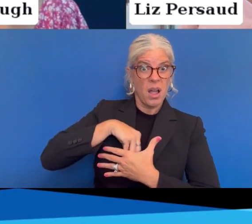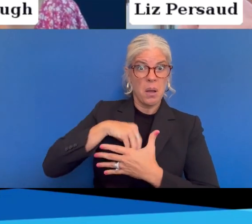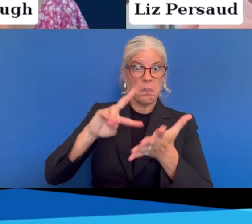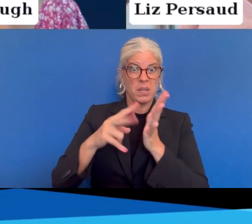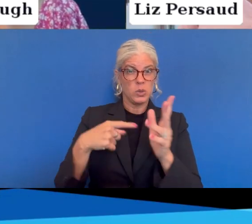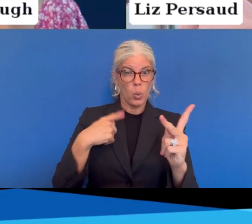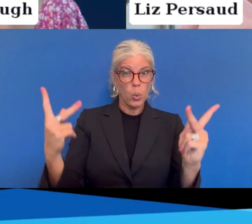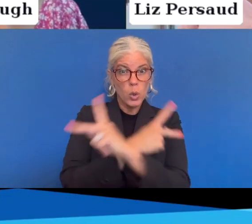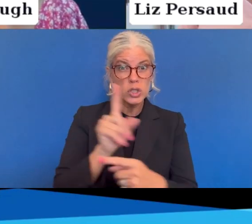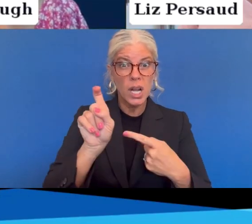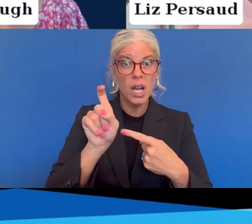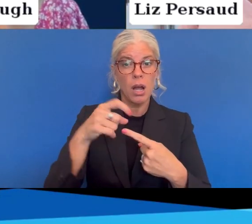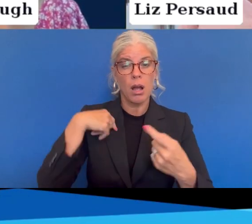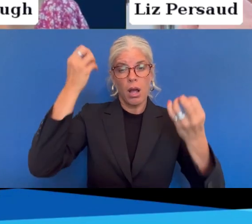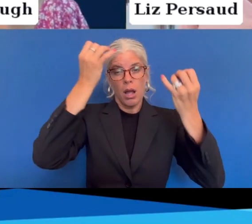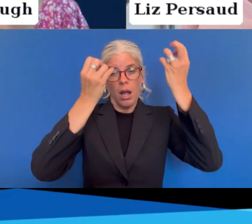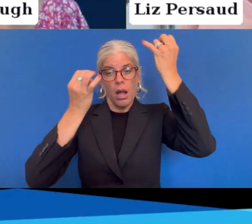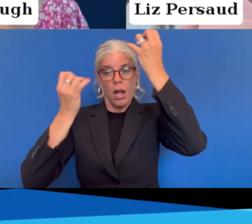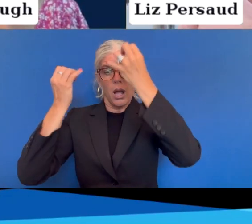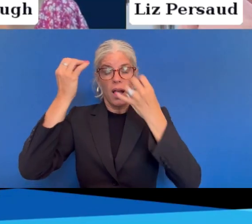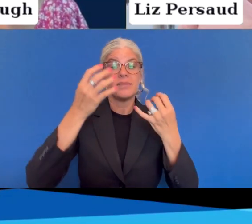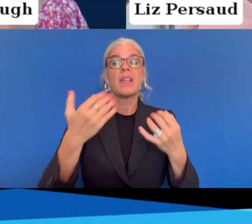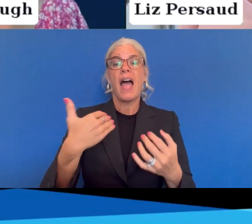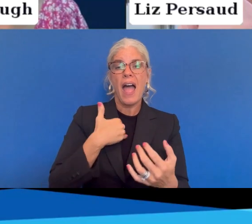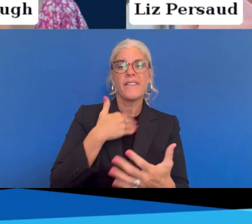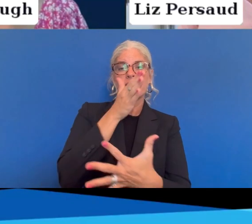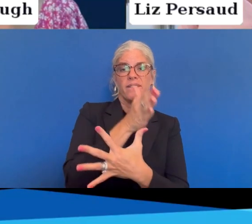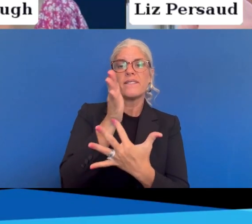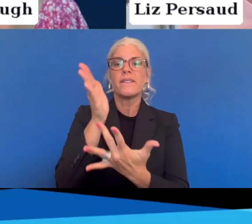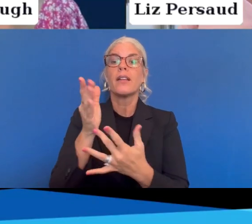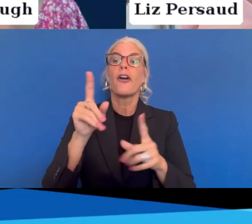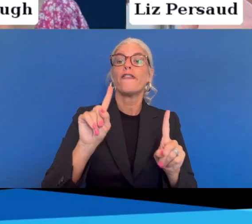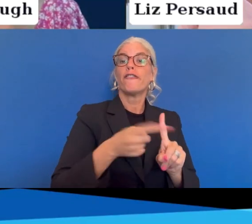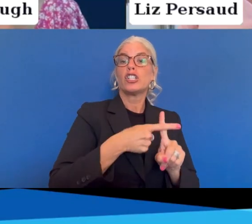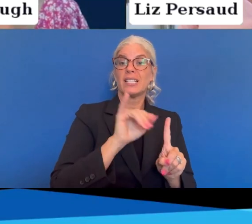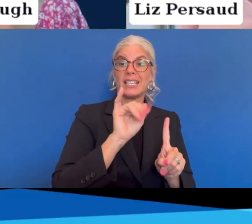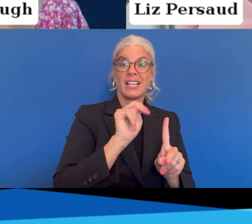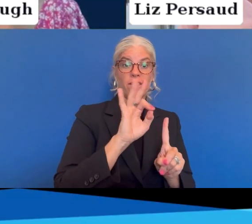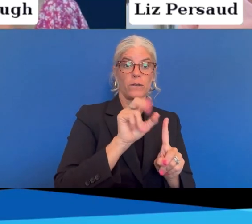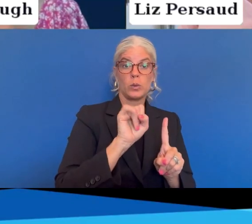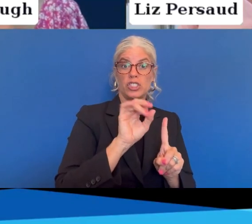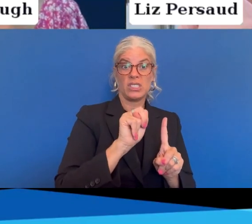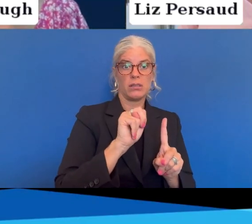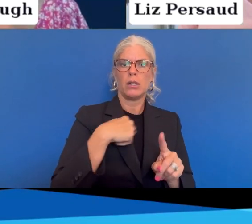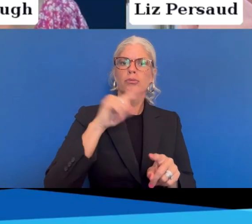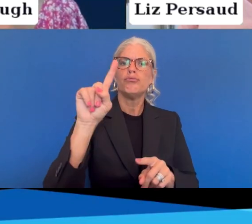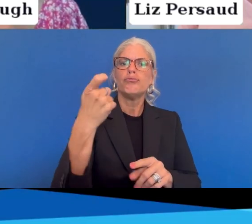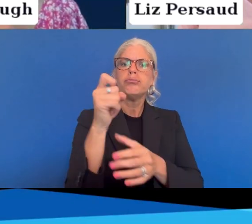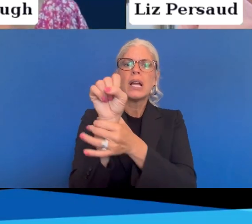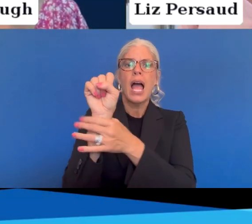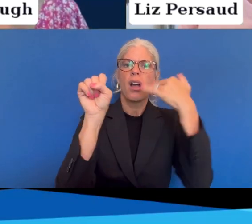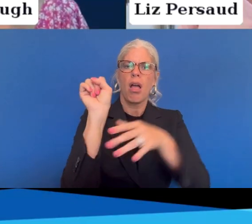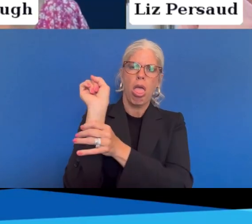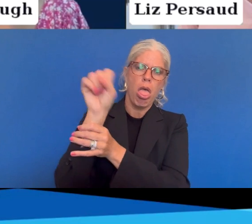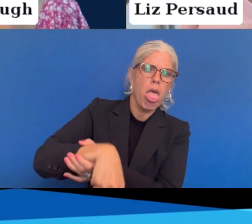quality of life, right? And what 6 rounds of this chemo was going to do to my body later on. There were points just taking the